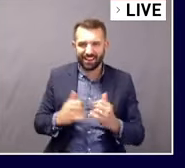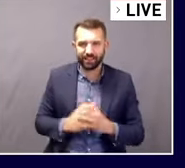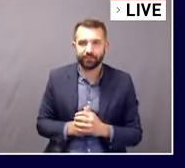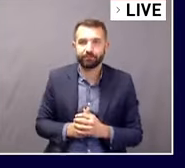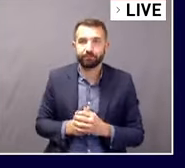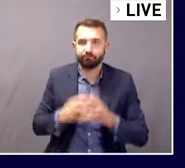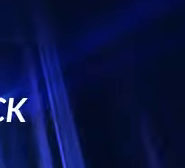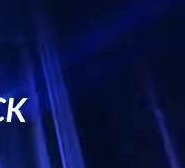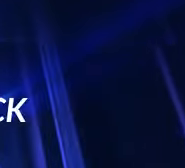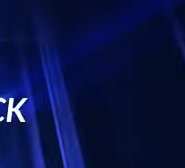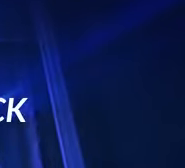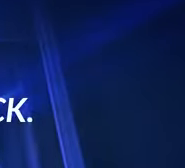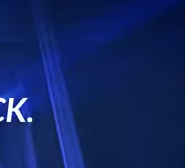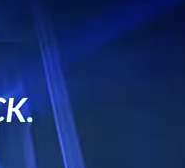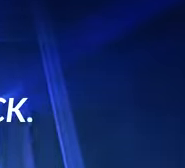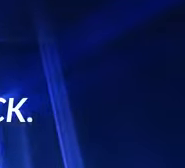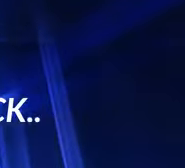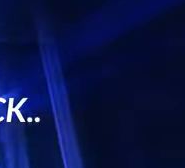personally to be affected